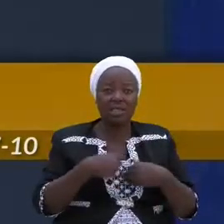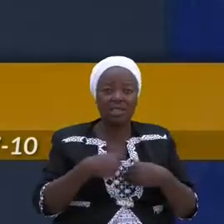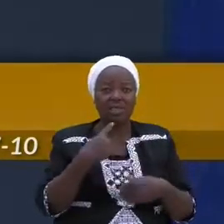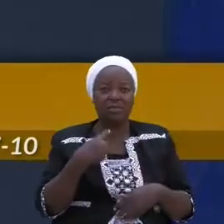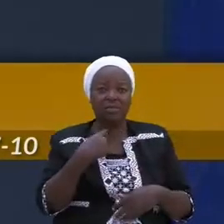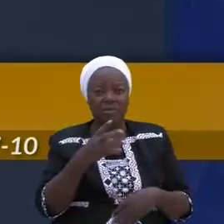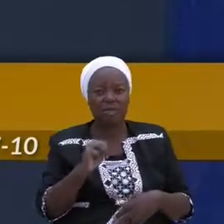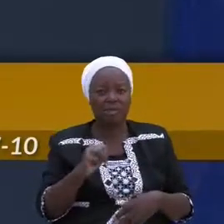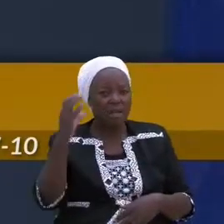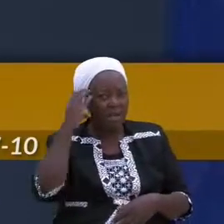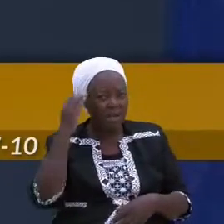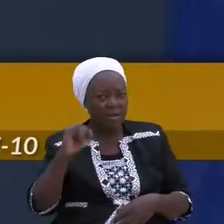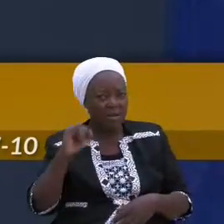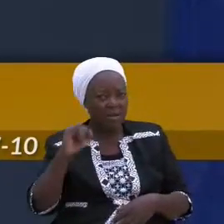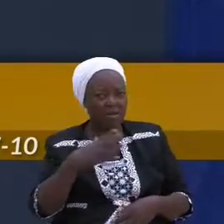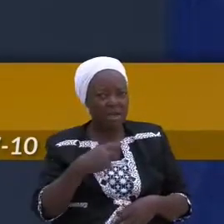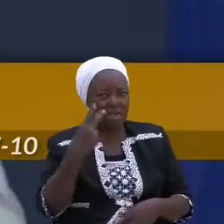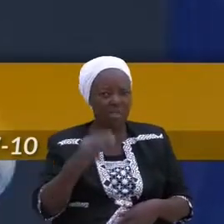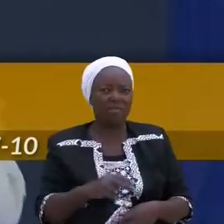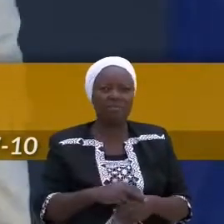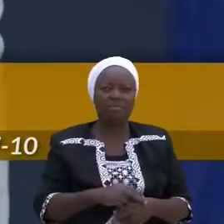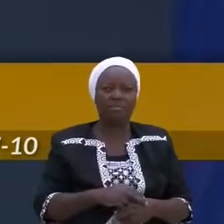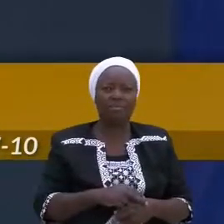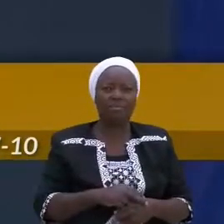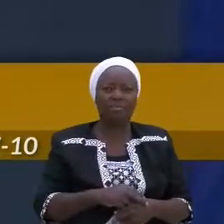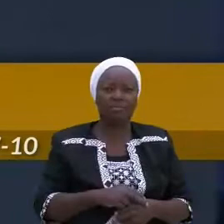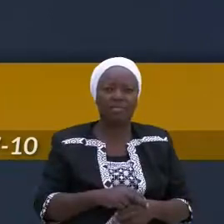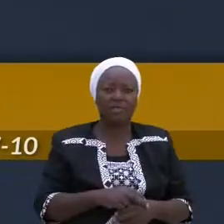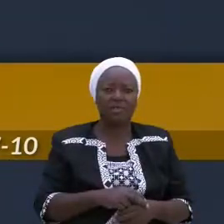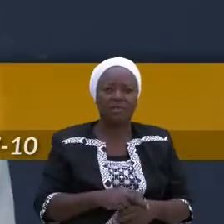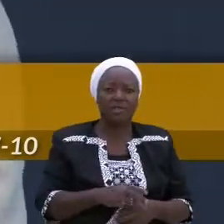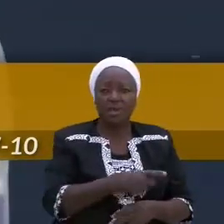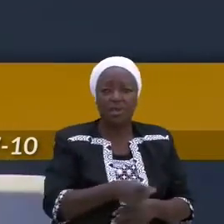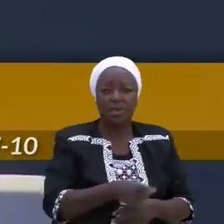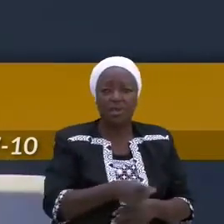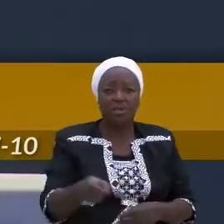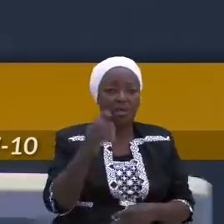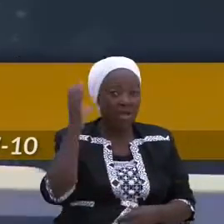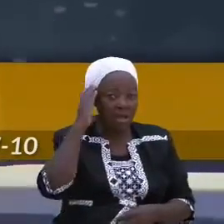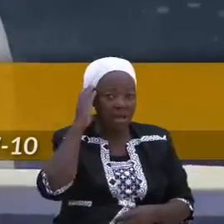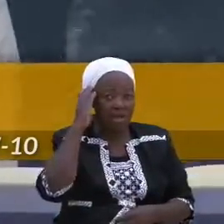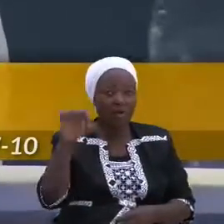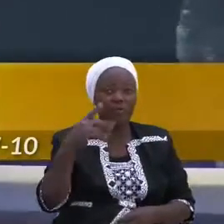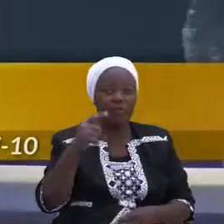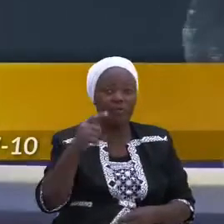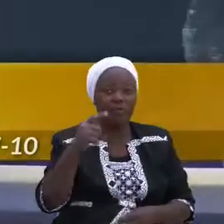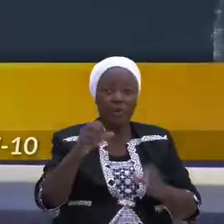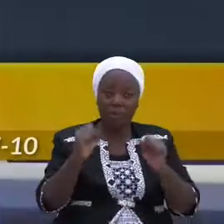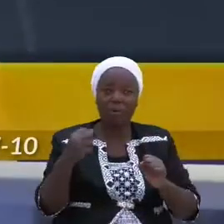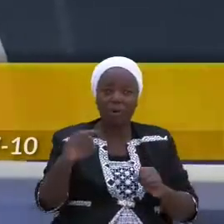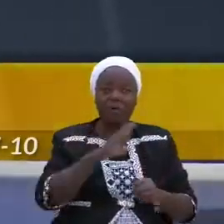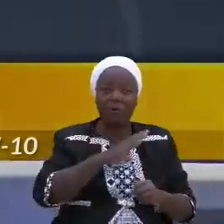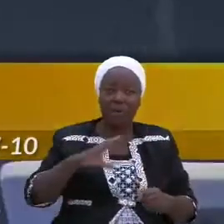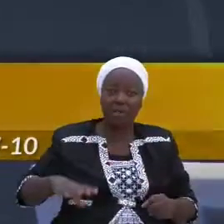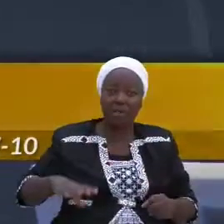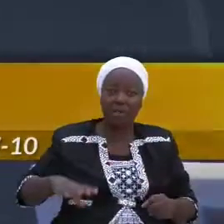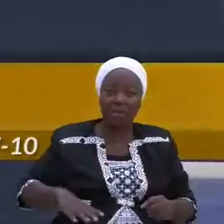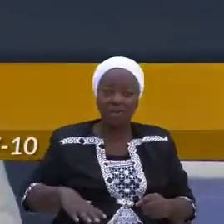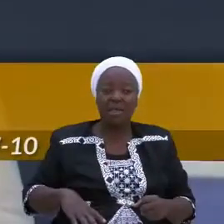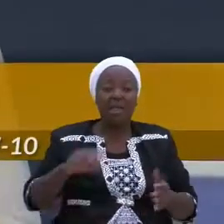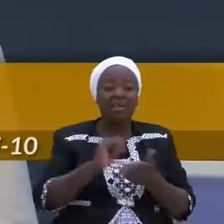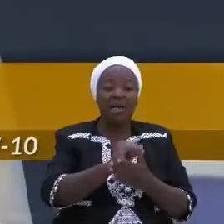hearing and seeing the urge of the power of christ that